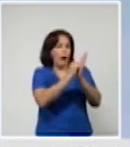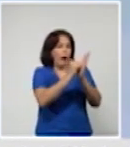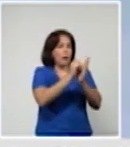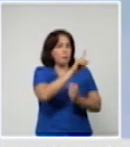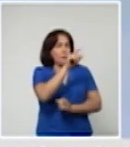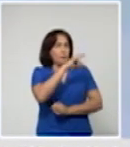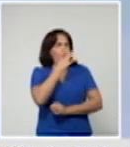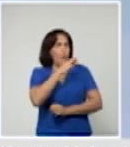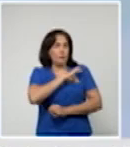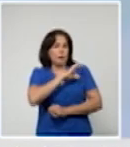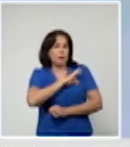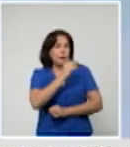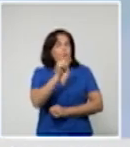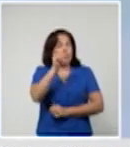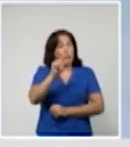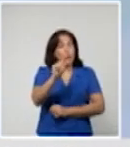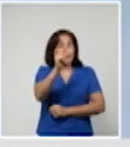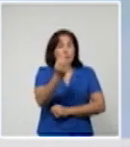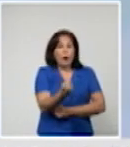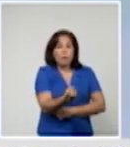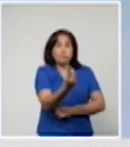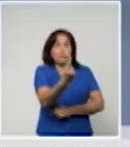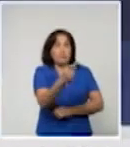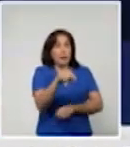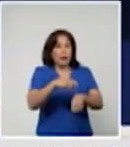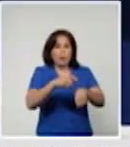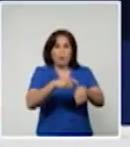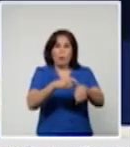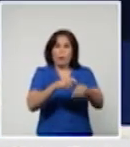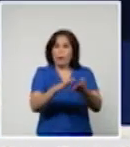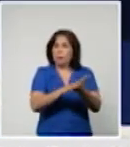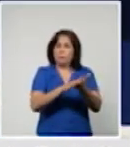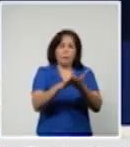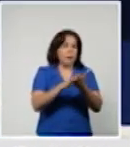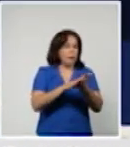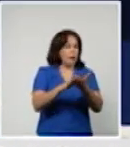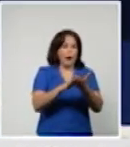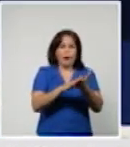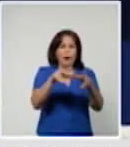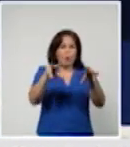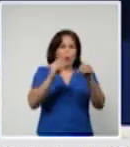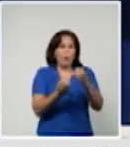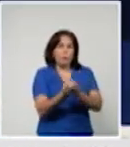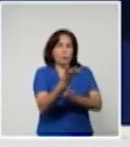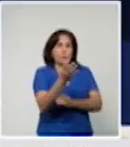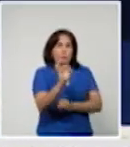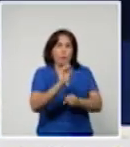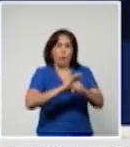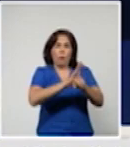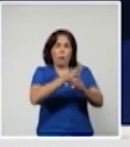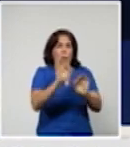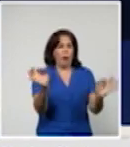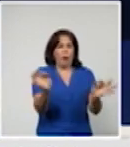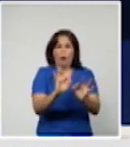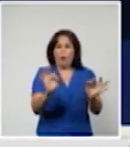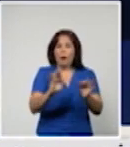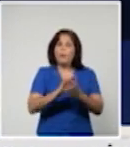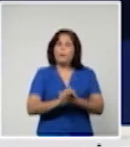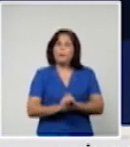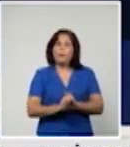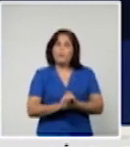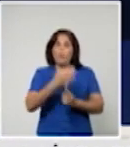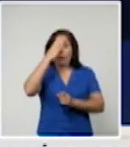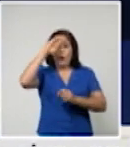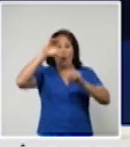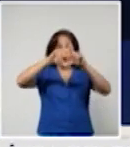has therefore taken place in Pinar del Rio, with no new cases to report thus far. This